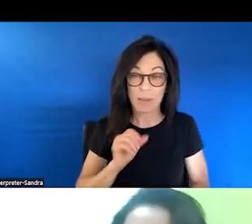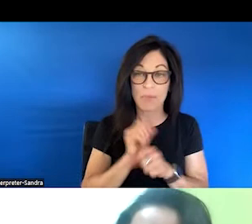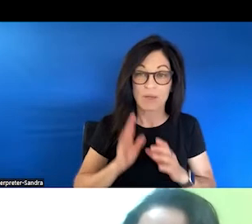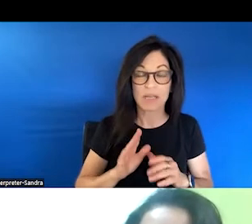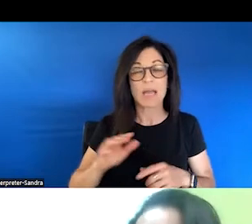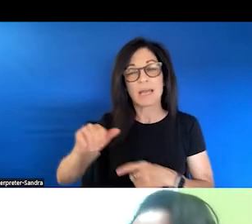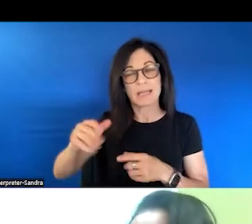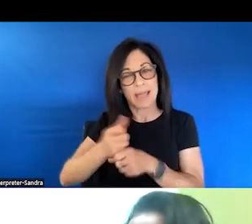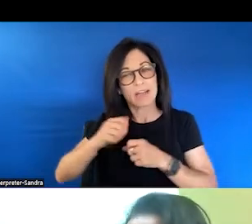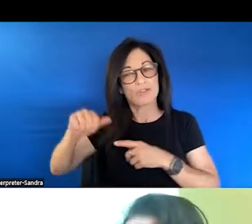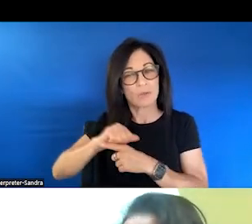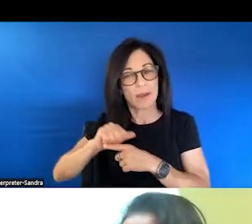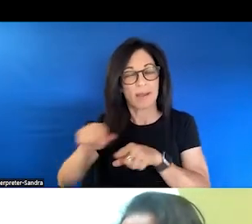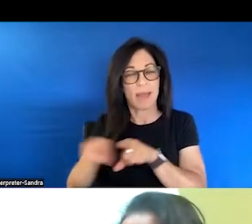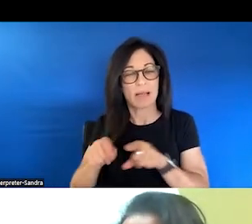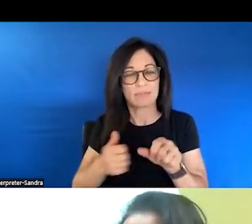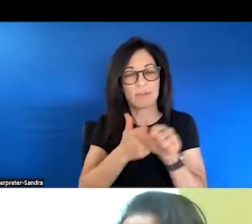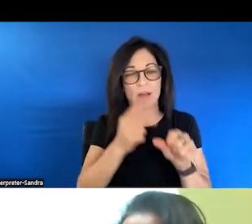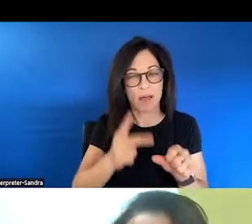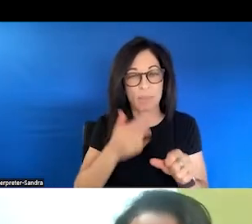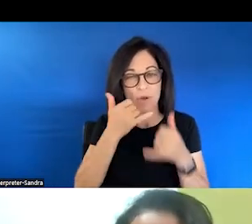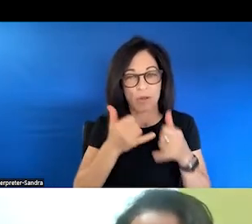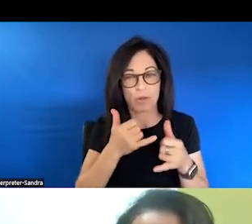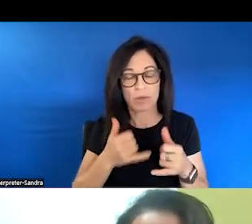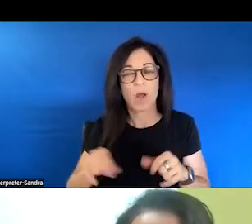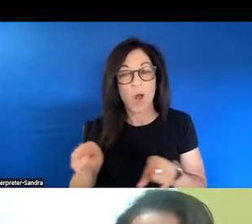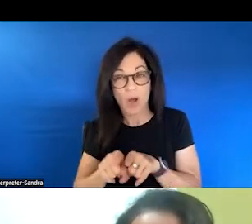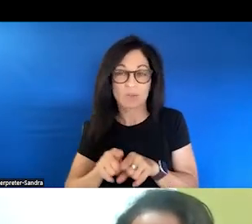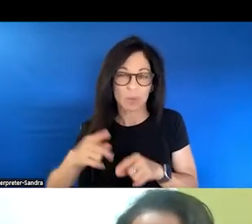would obviously be in addition to peers.